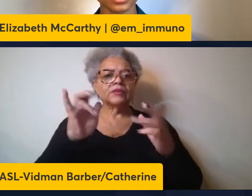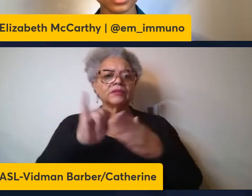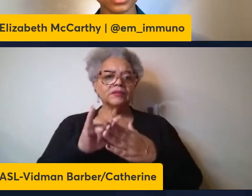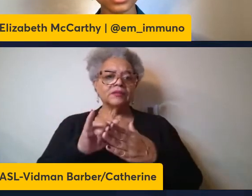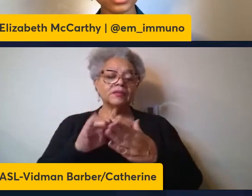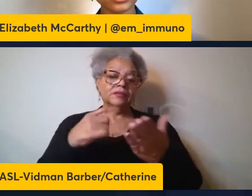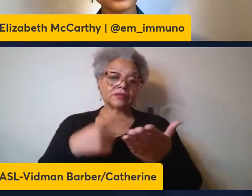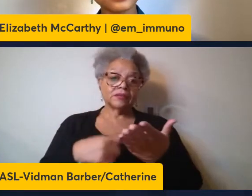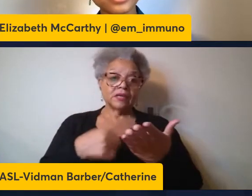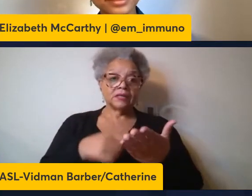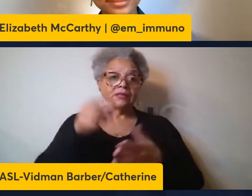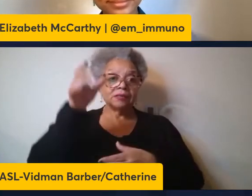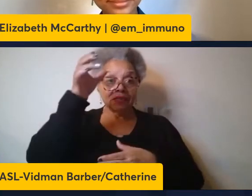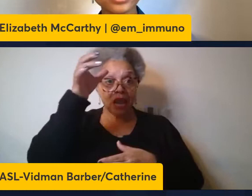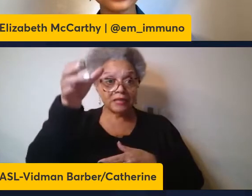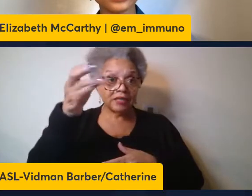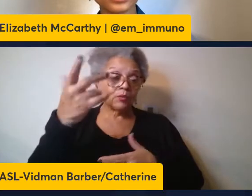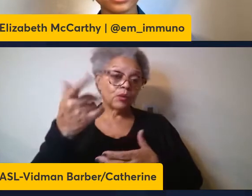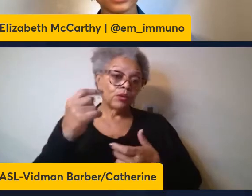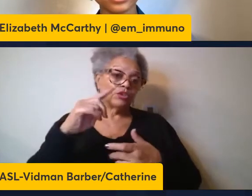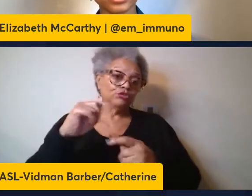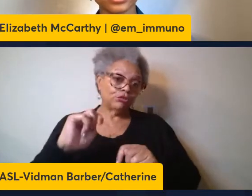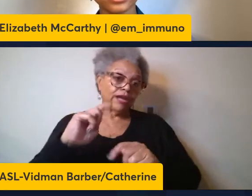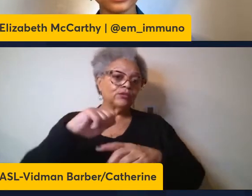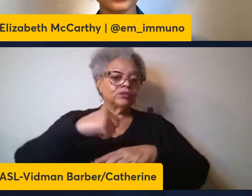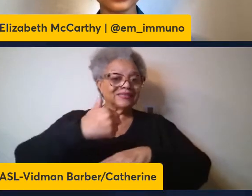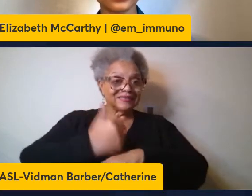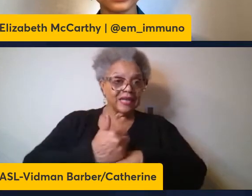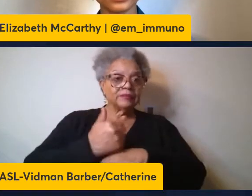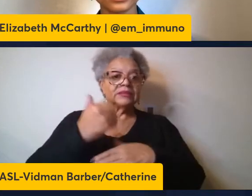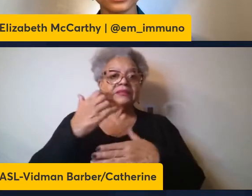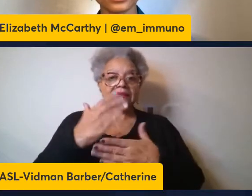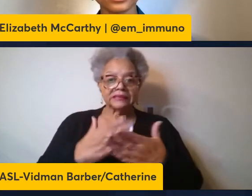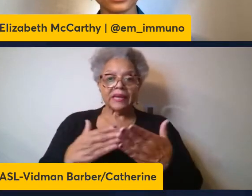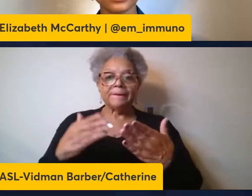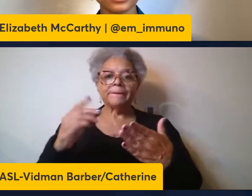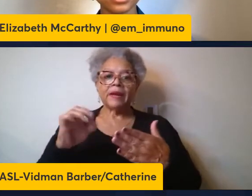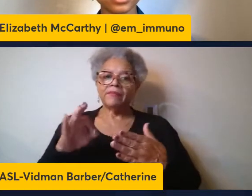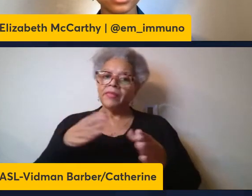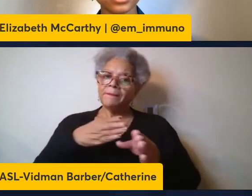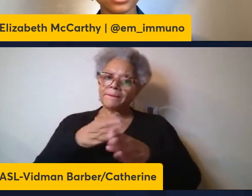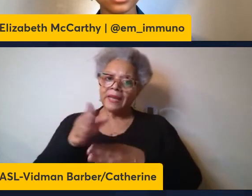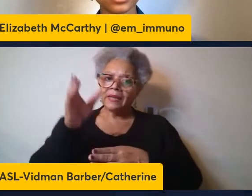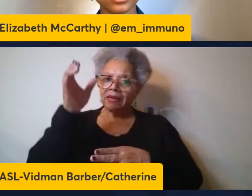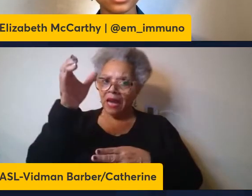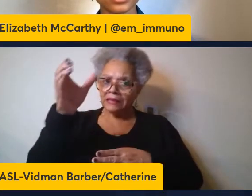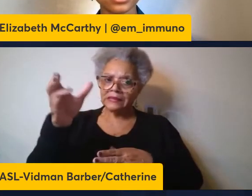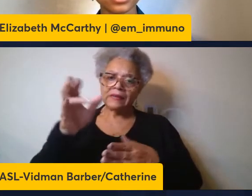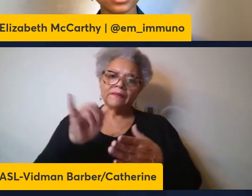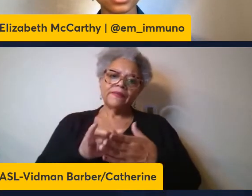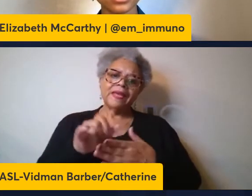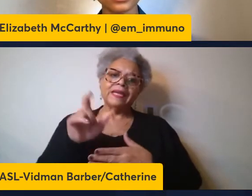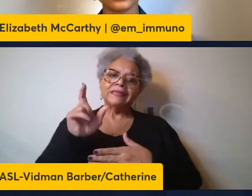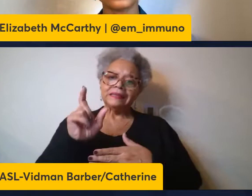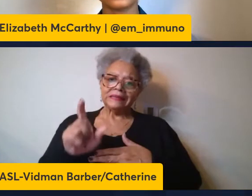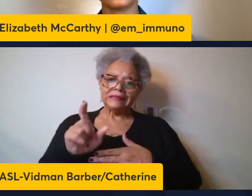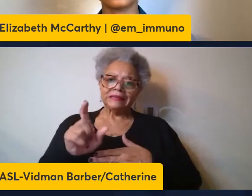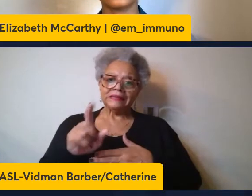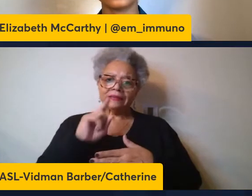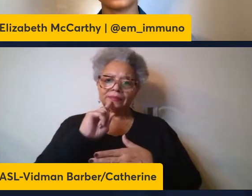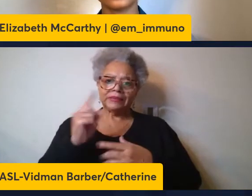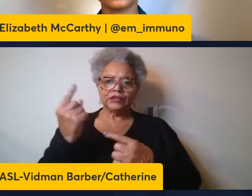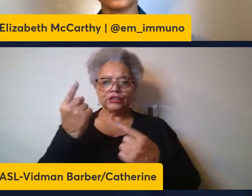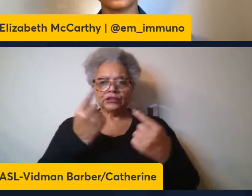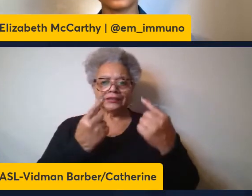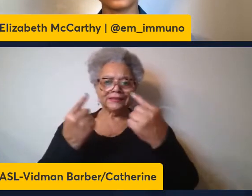and we want to try to establish a little bit some of the main concepts that needs to be considered